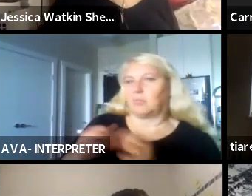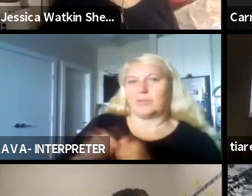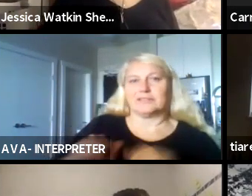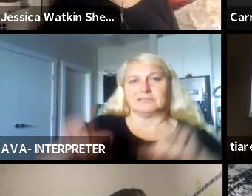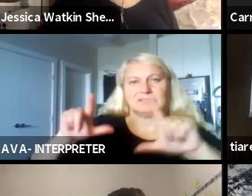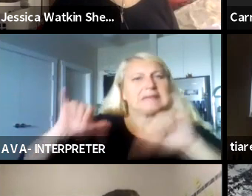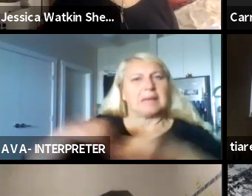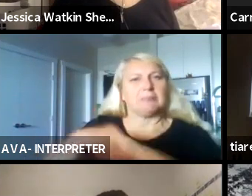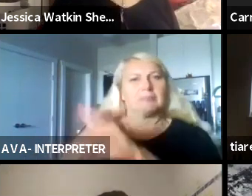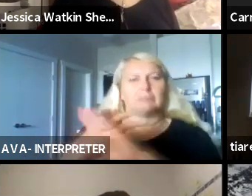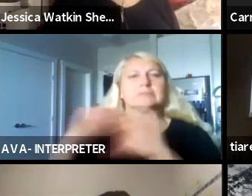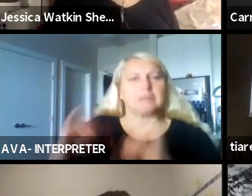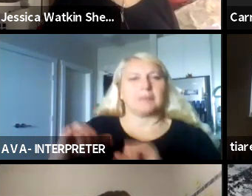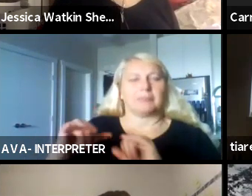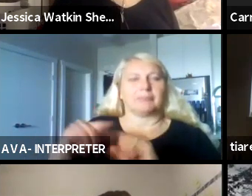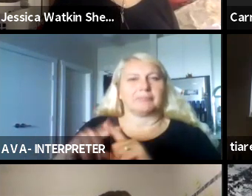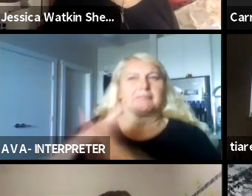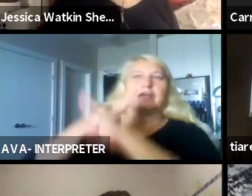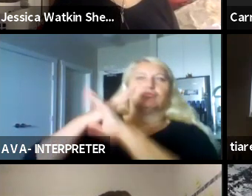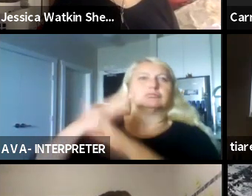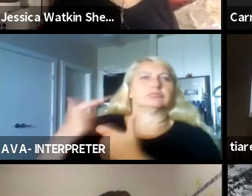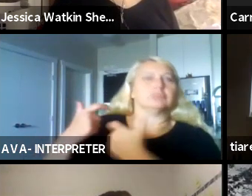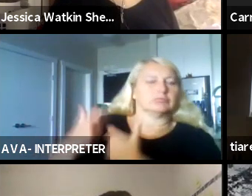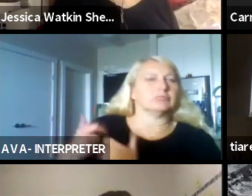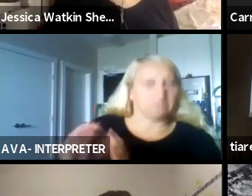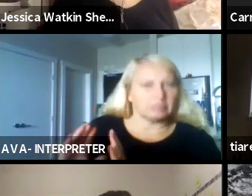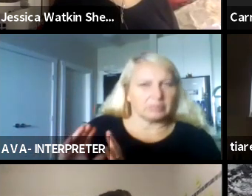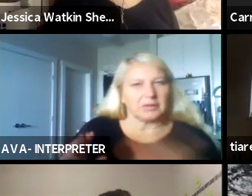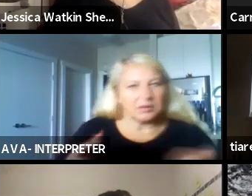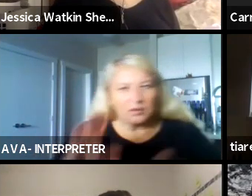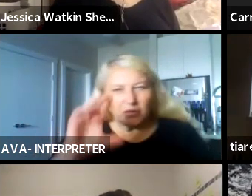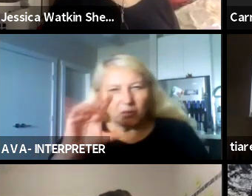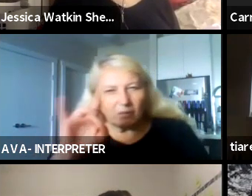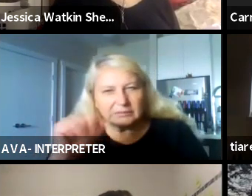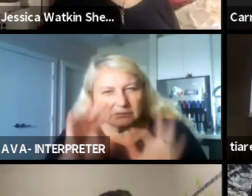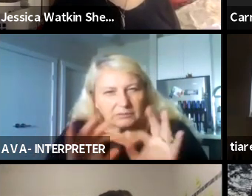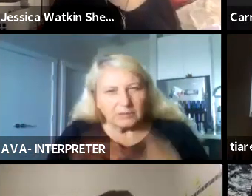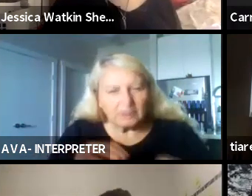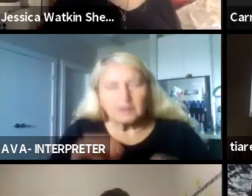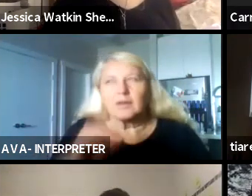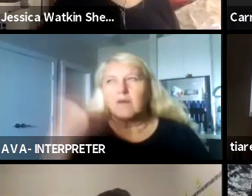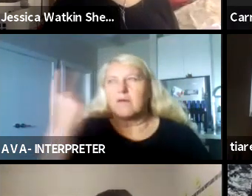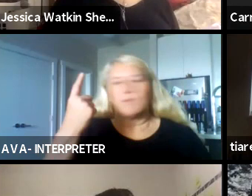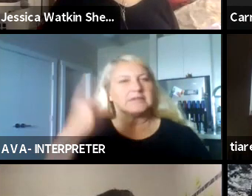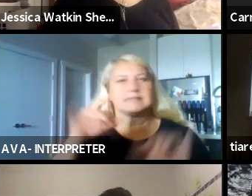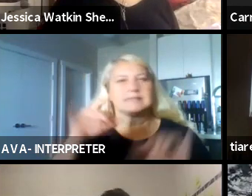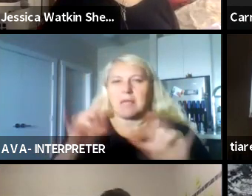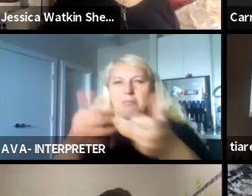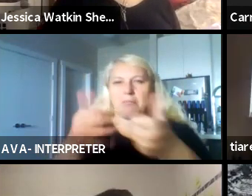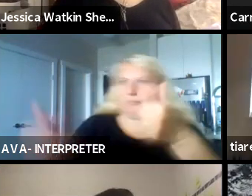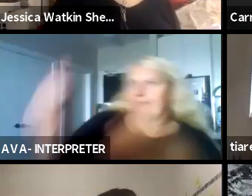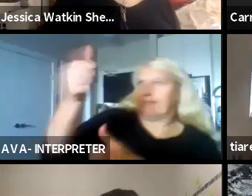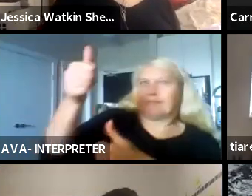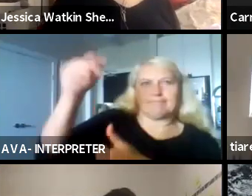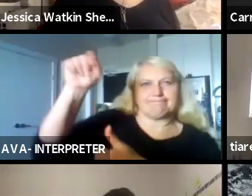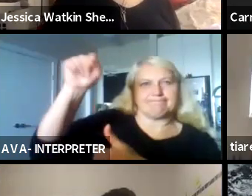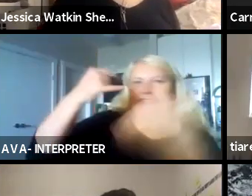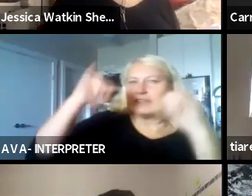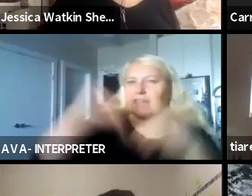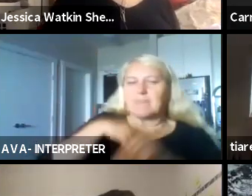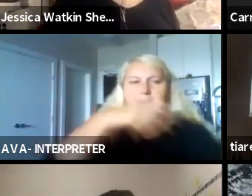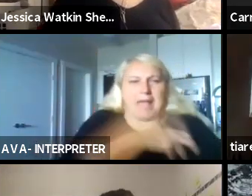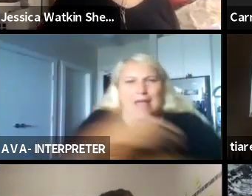that you said, Claudia, is so real, there are also these problems of power and control that still exist inside of the digital space. And